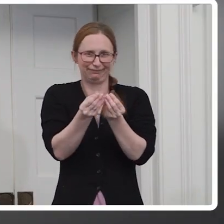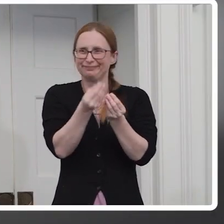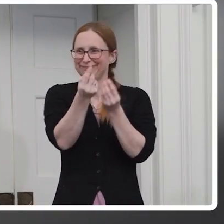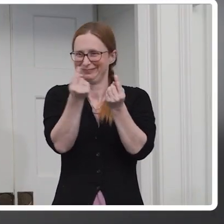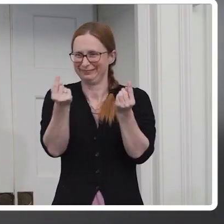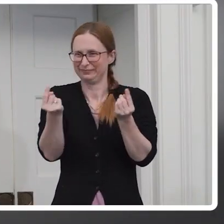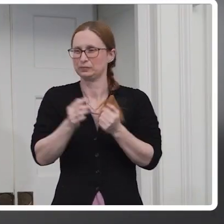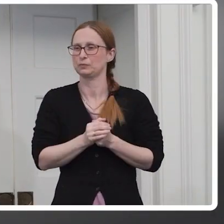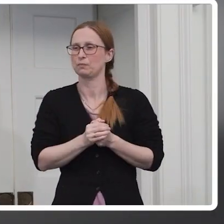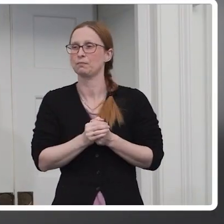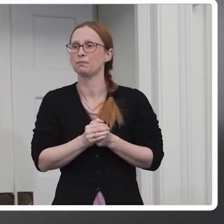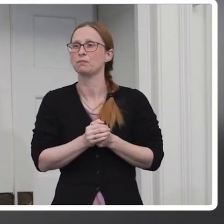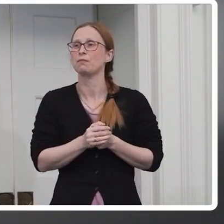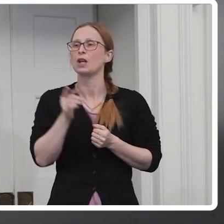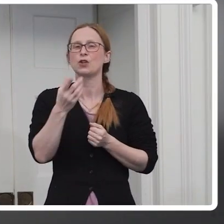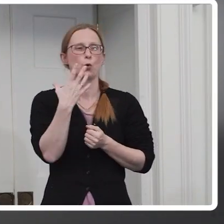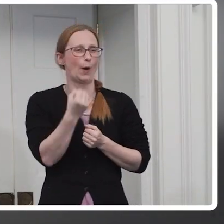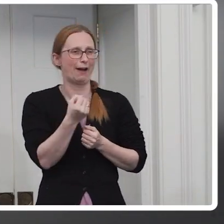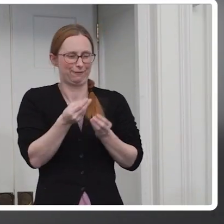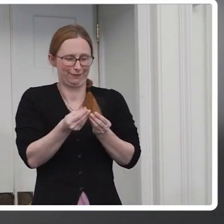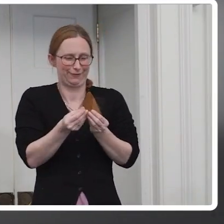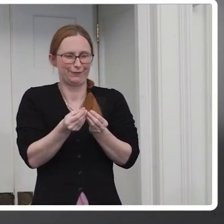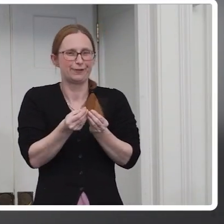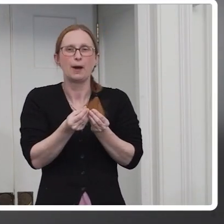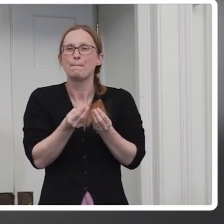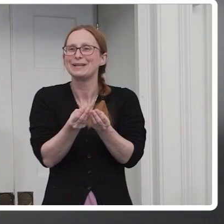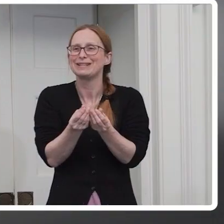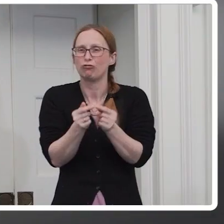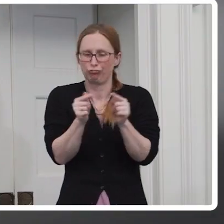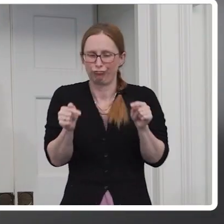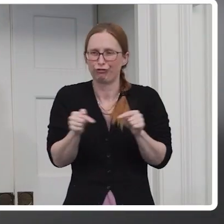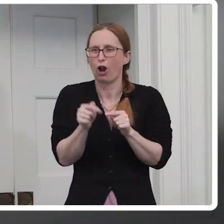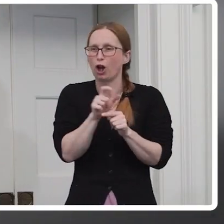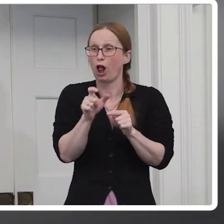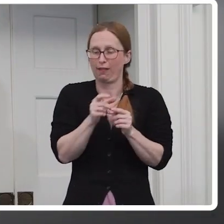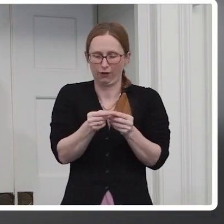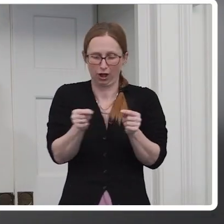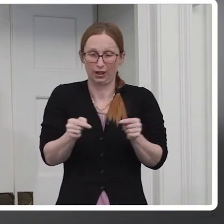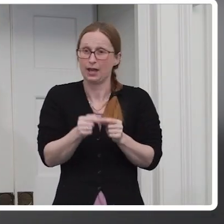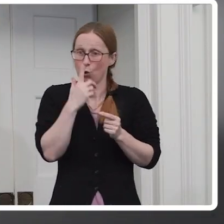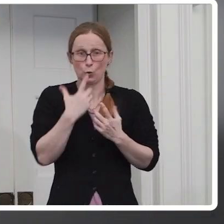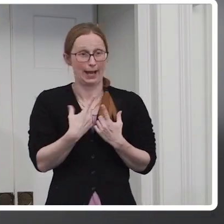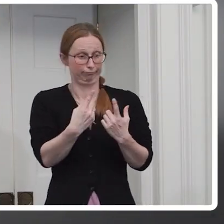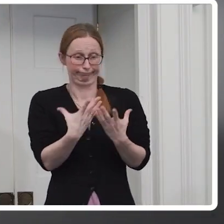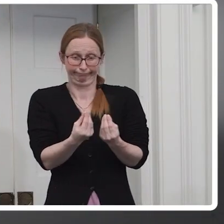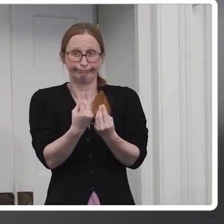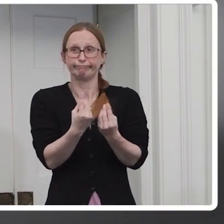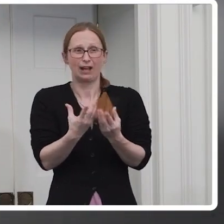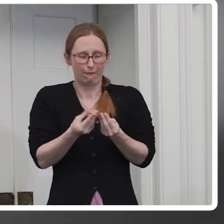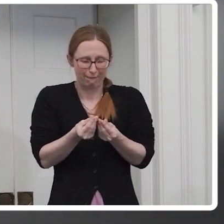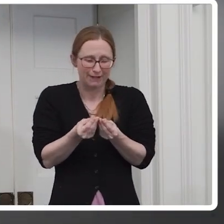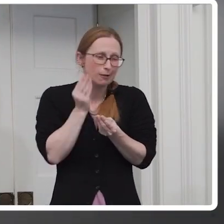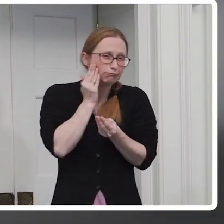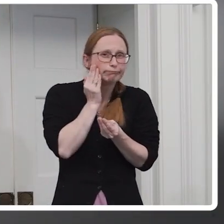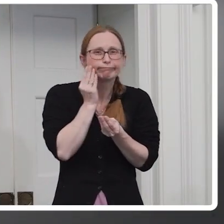handed out. Some of you will, these are pieces of textured canvas and colourful bits of fabric. These are for you if you would